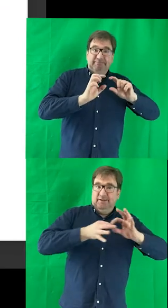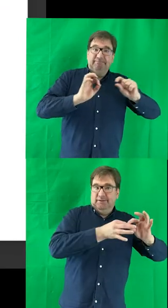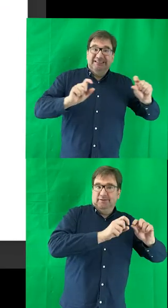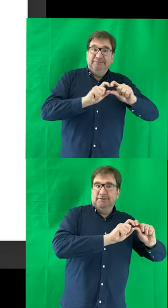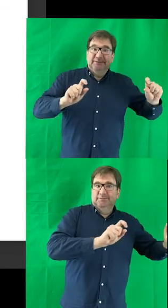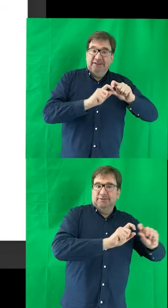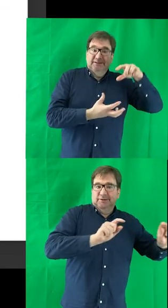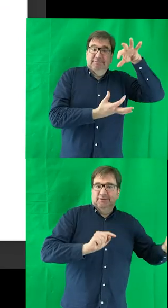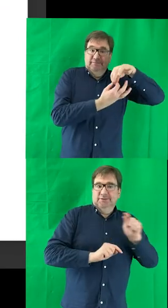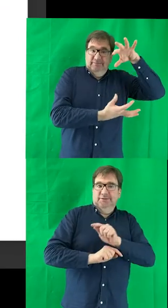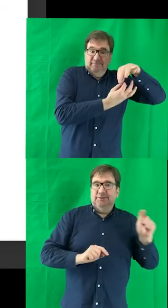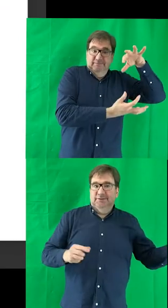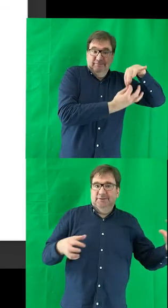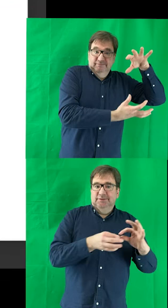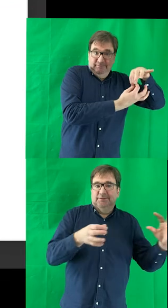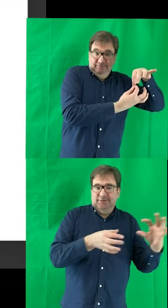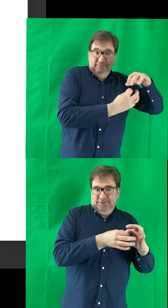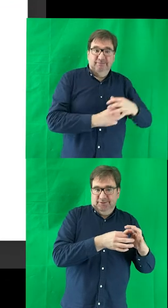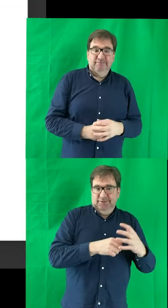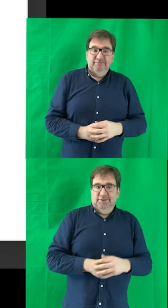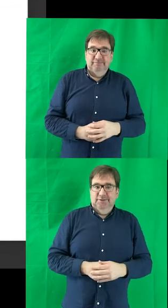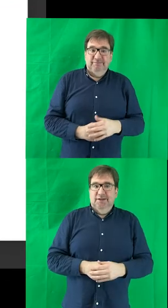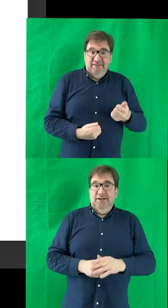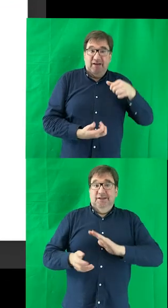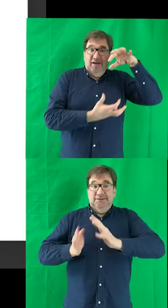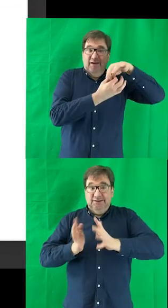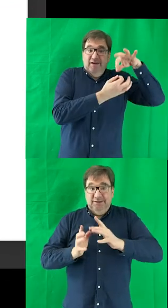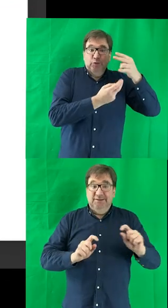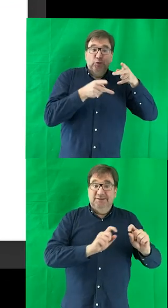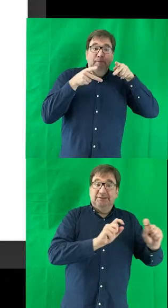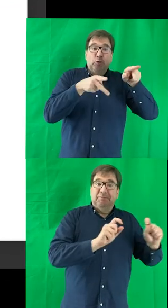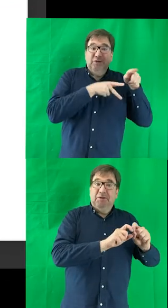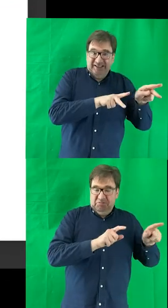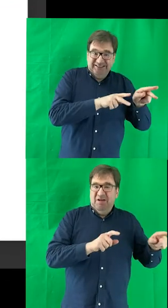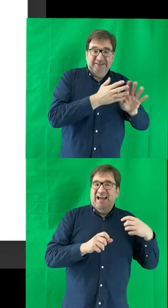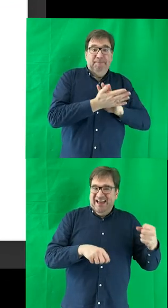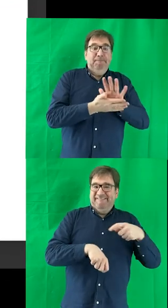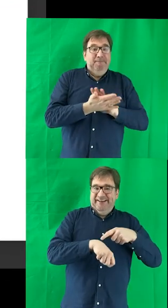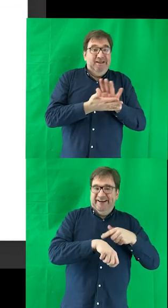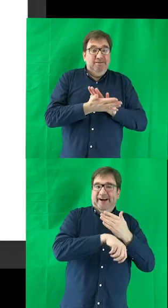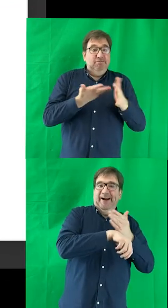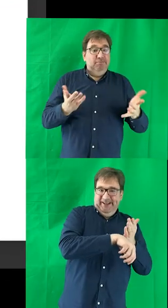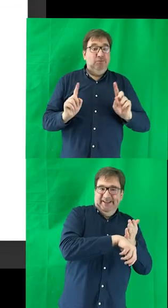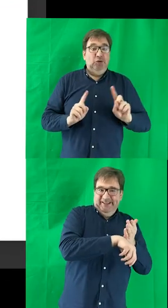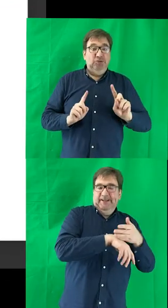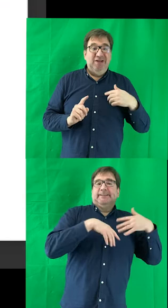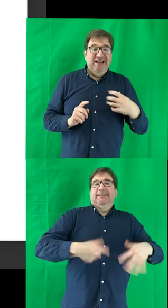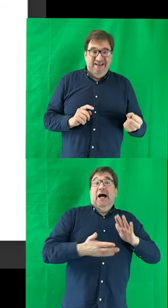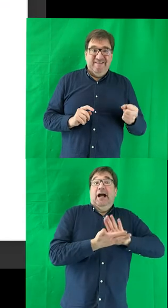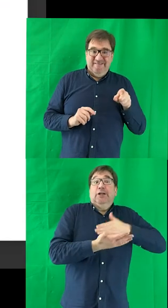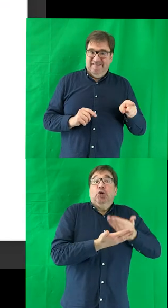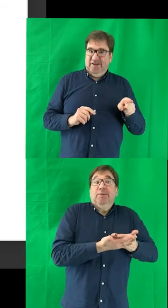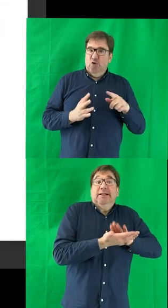the signing with the subtitles. And between those two modalities, we then have an offset that